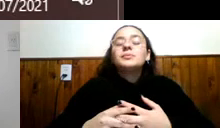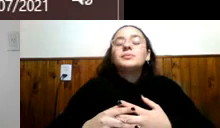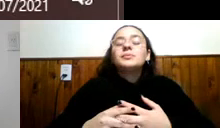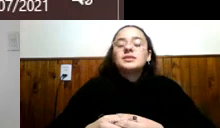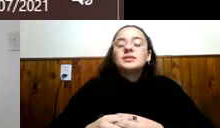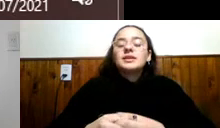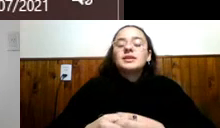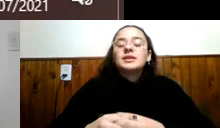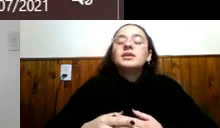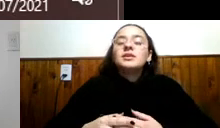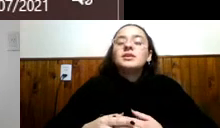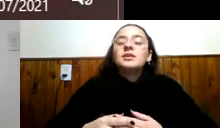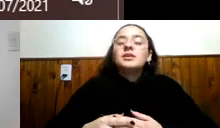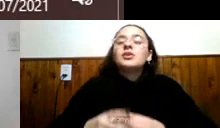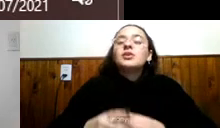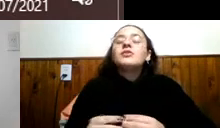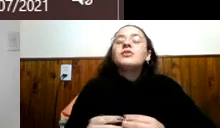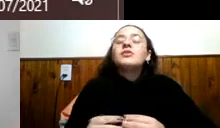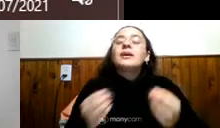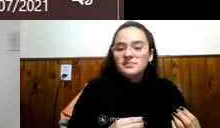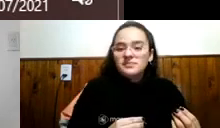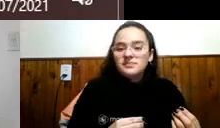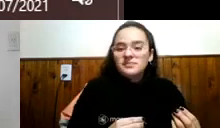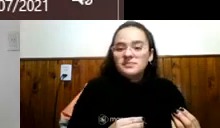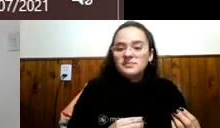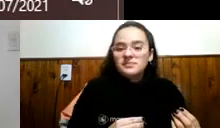me, not only to me,